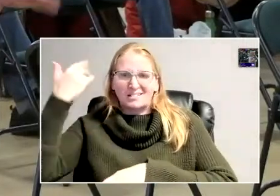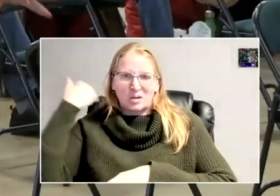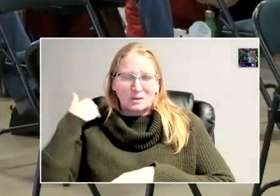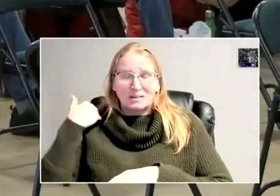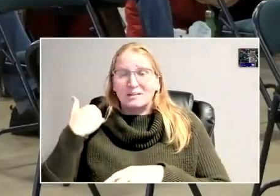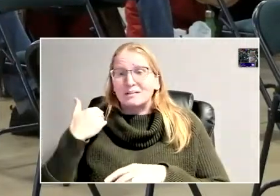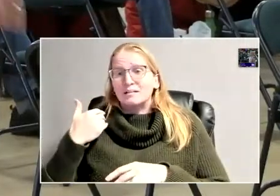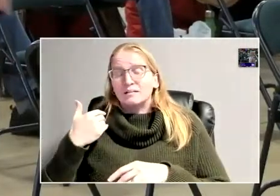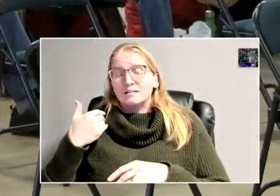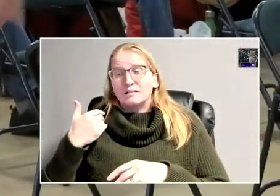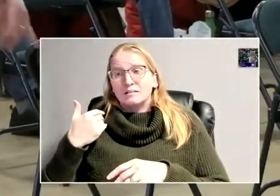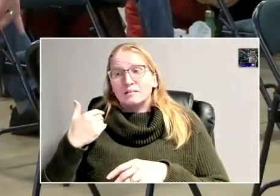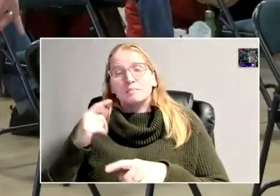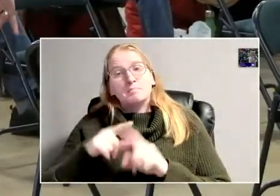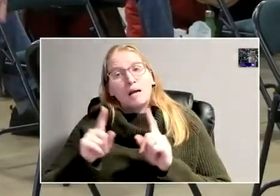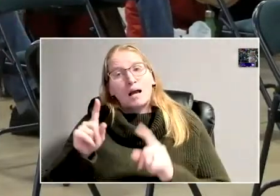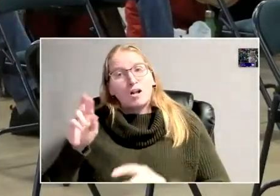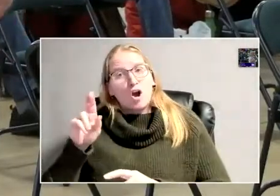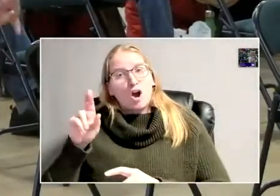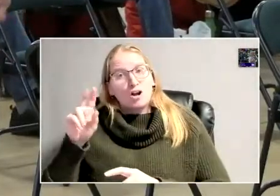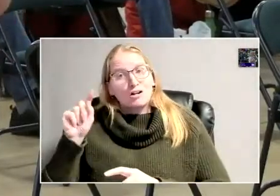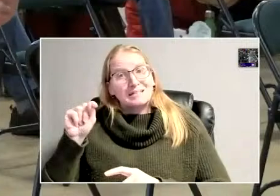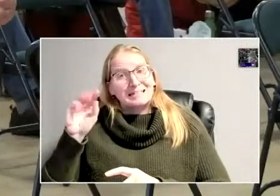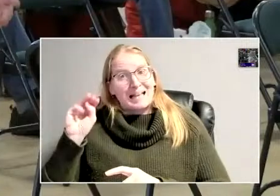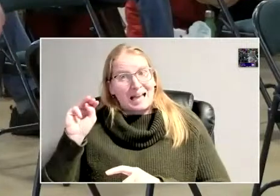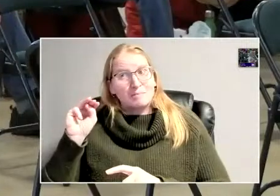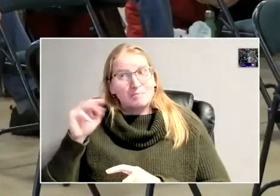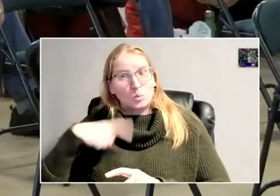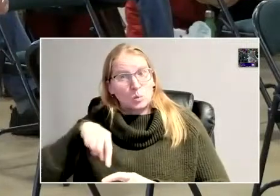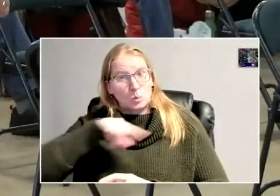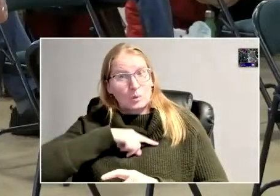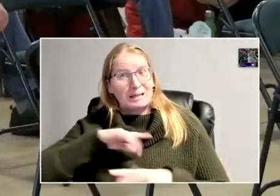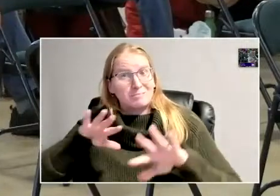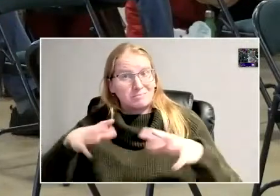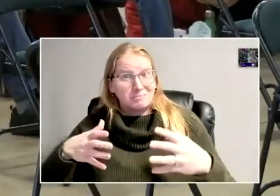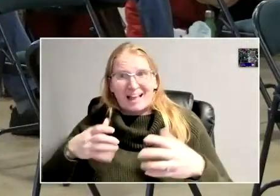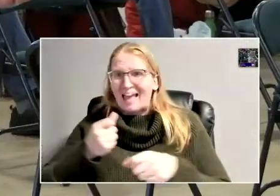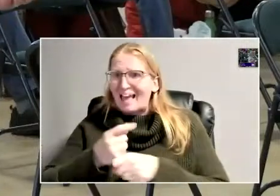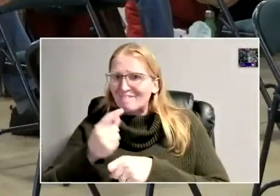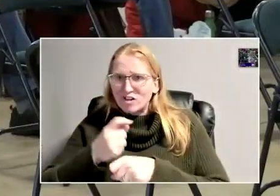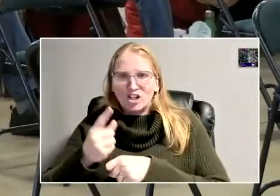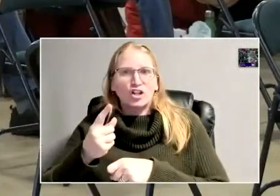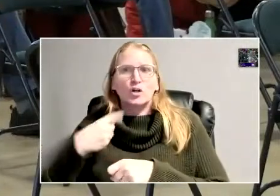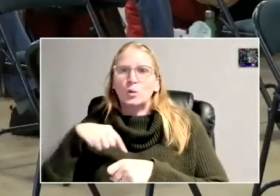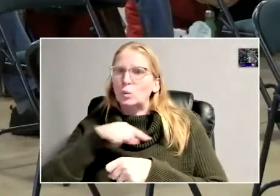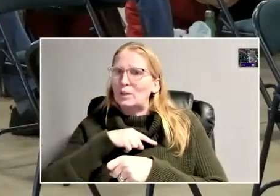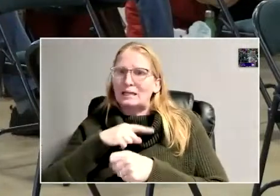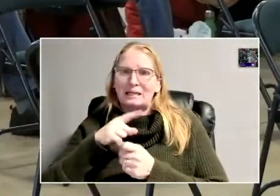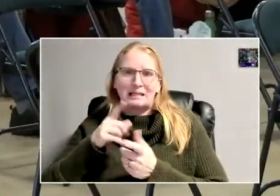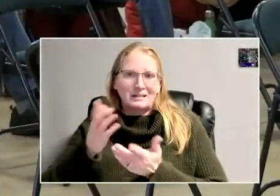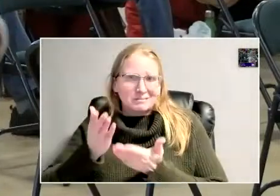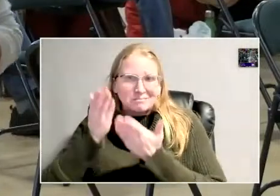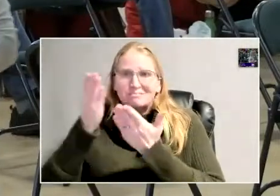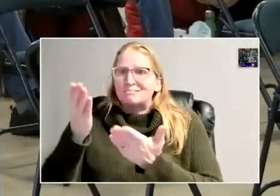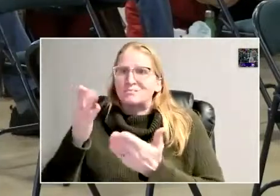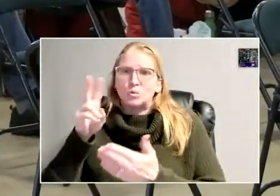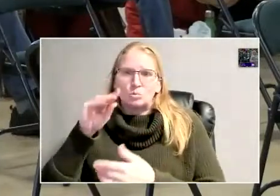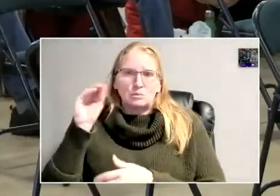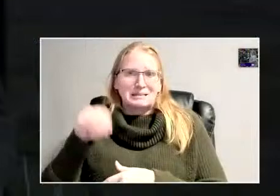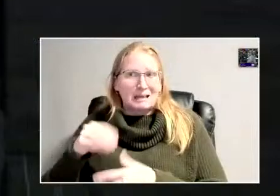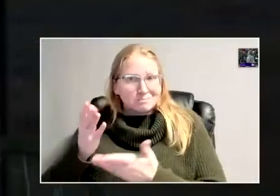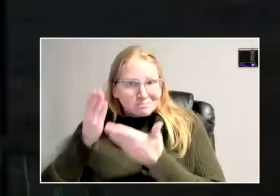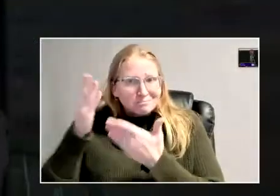body has year after a year um basically suggested 2% so I'm definitely going to vote Yes on this amendment